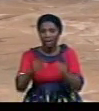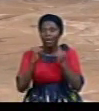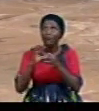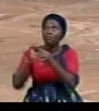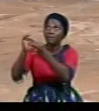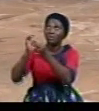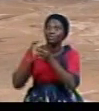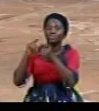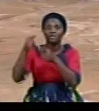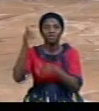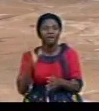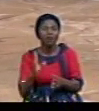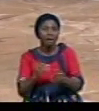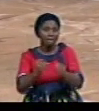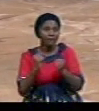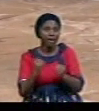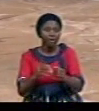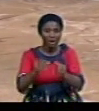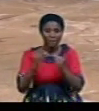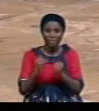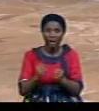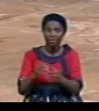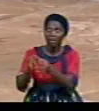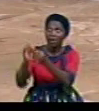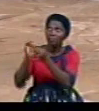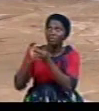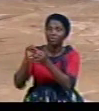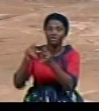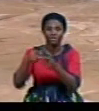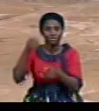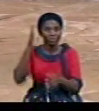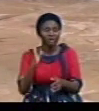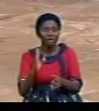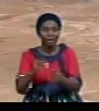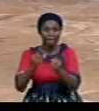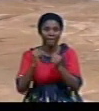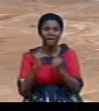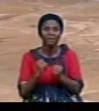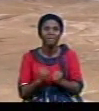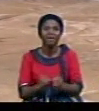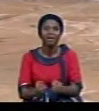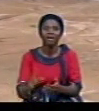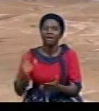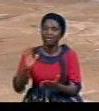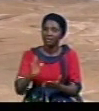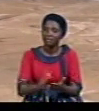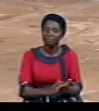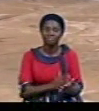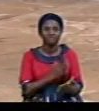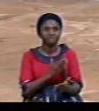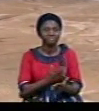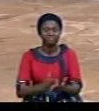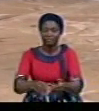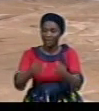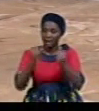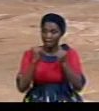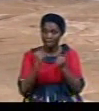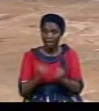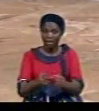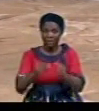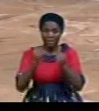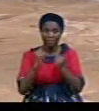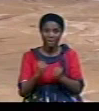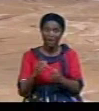power belongs to God power power belongs to God bow power power belongs to